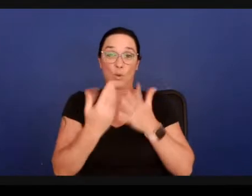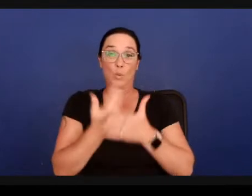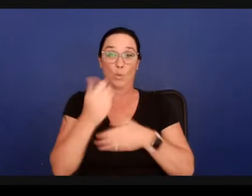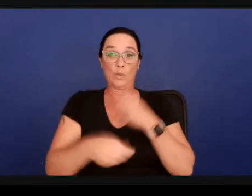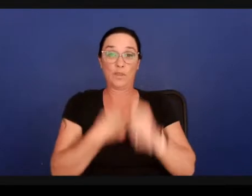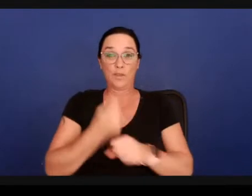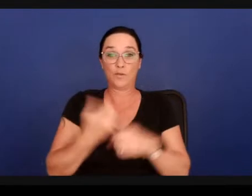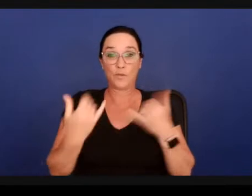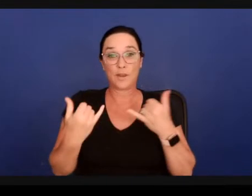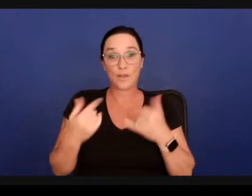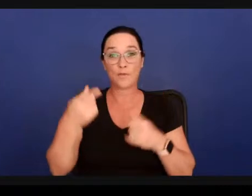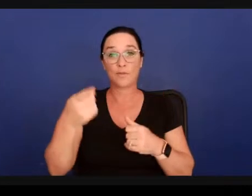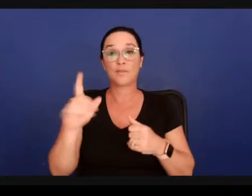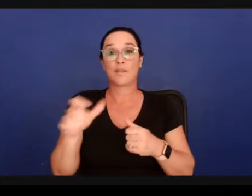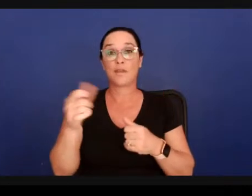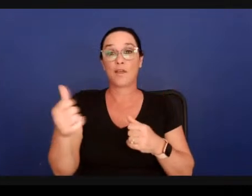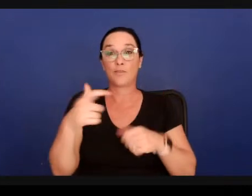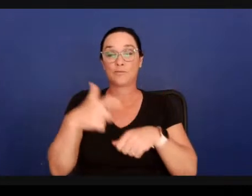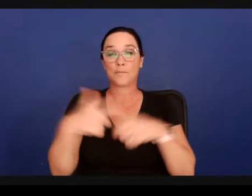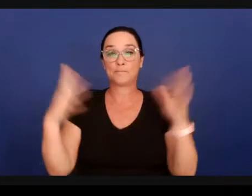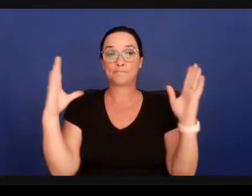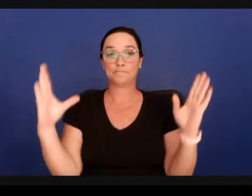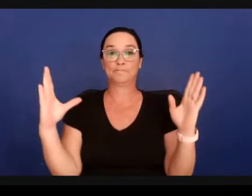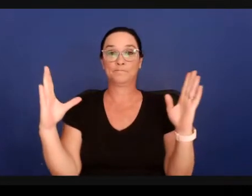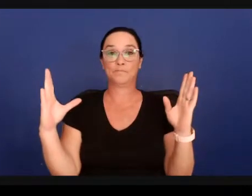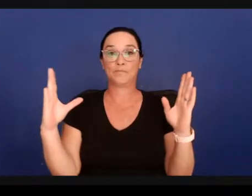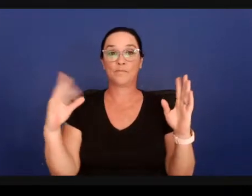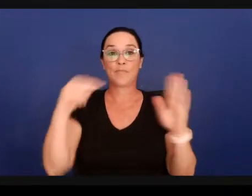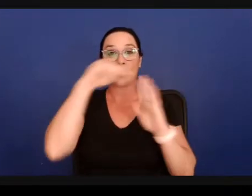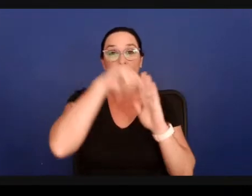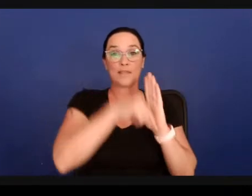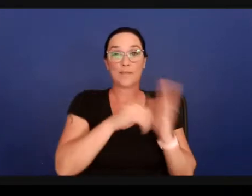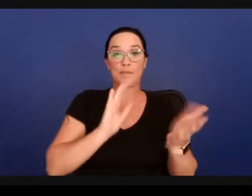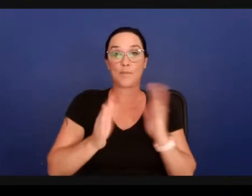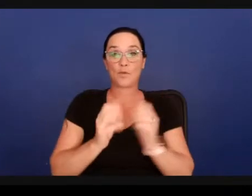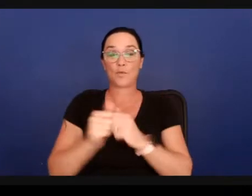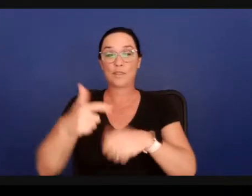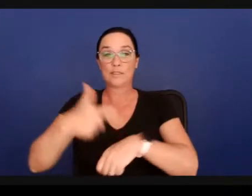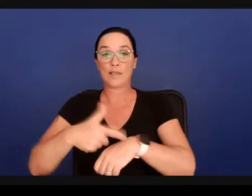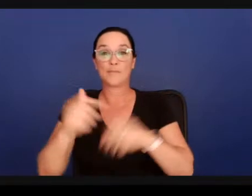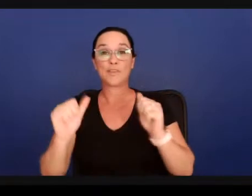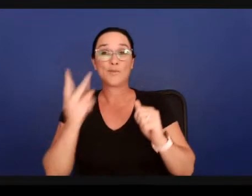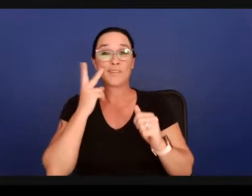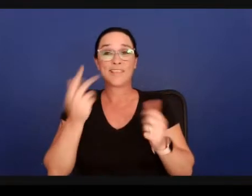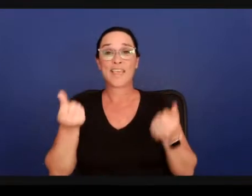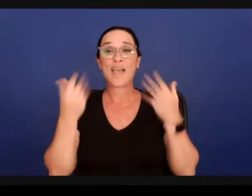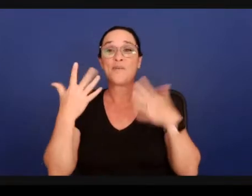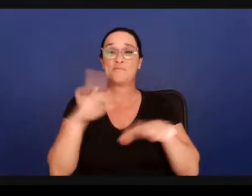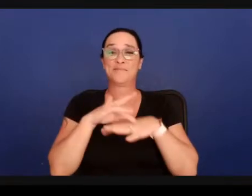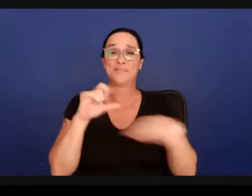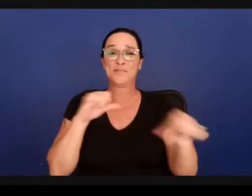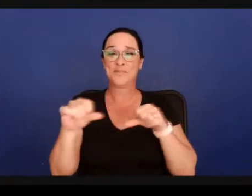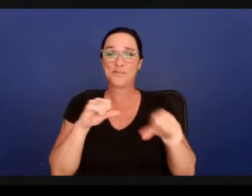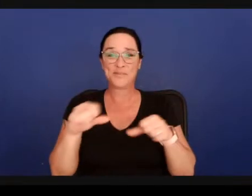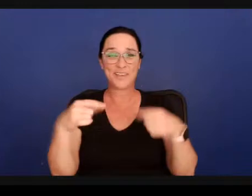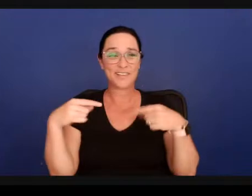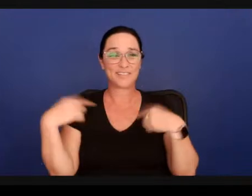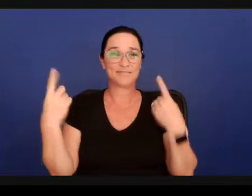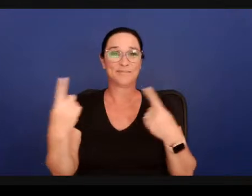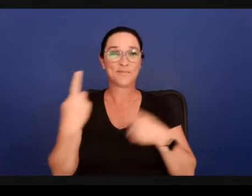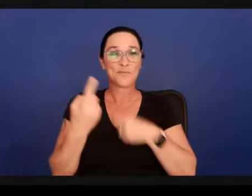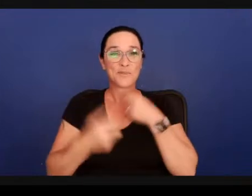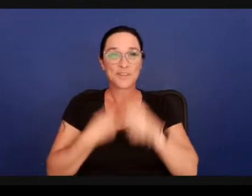this other time frame, depth versus time, and you see how many earthquakes we have for the last year in